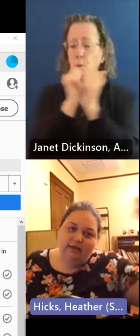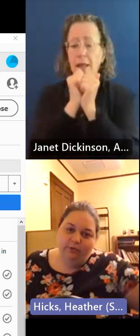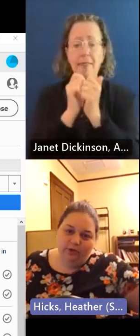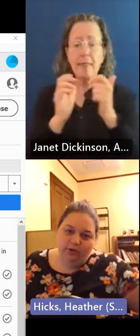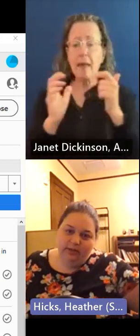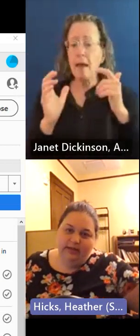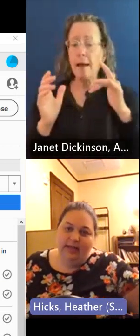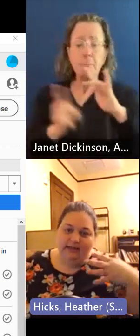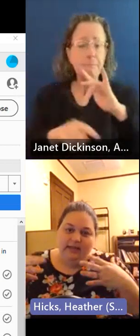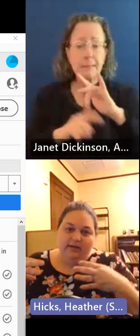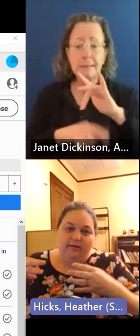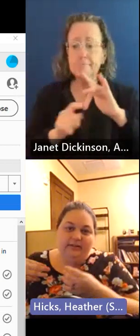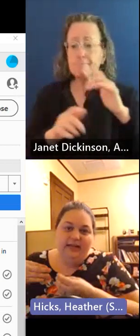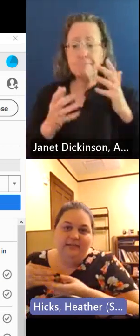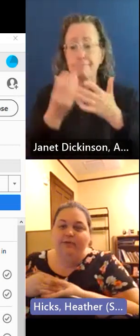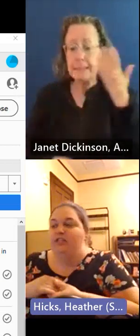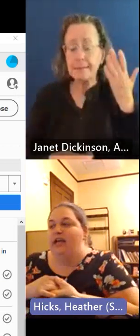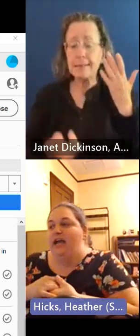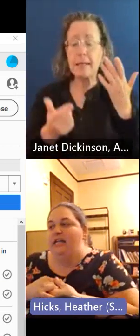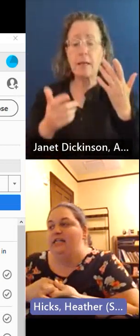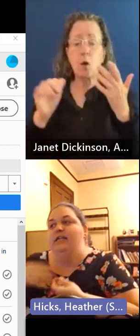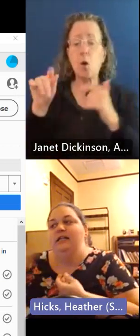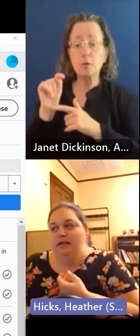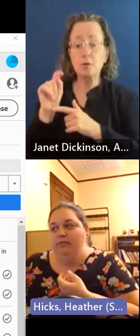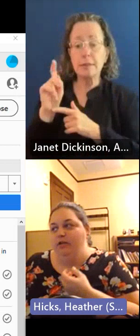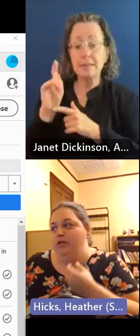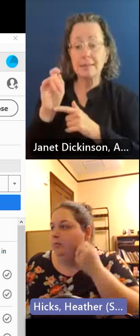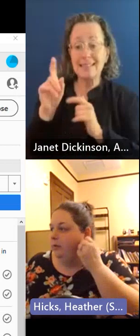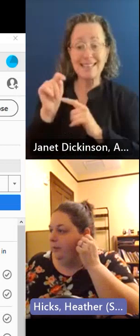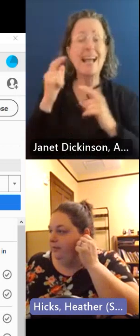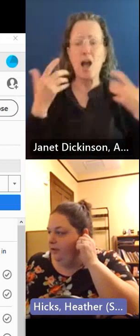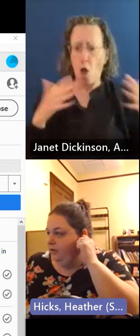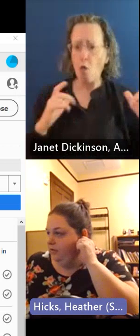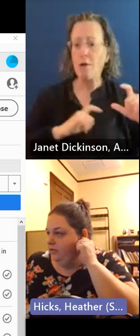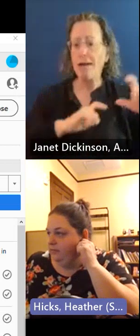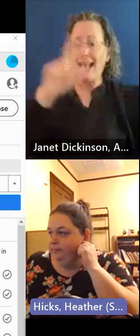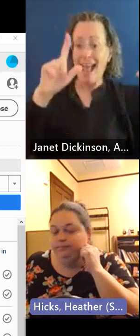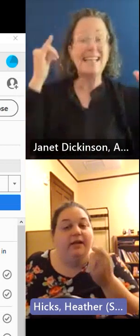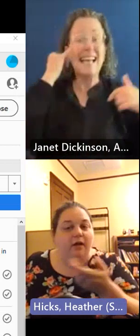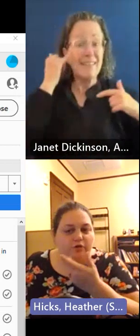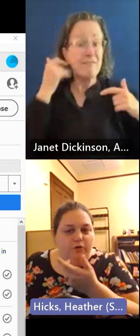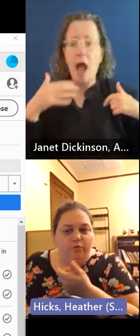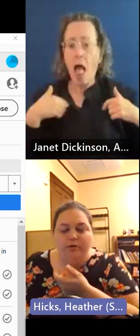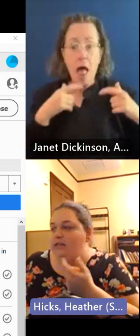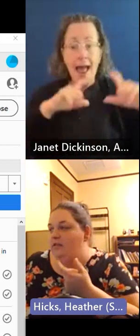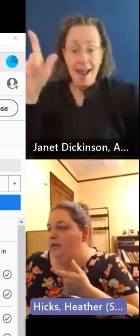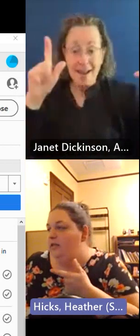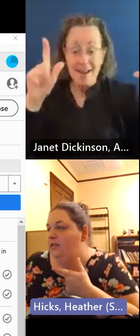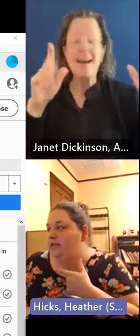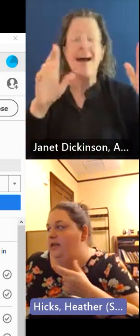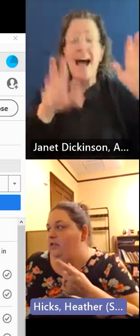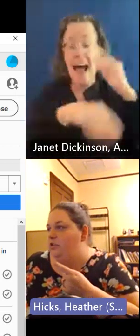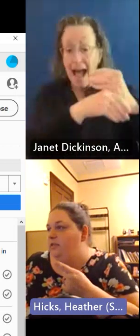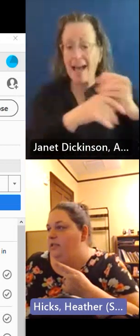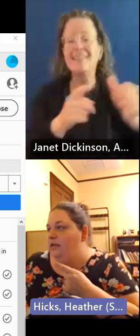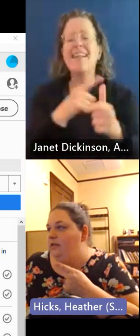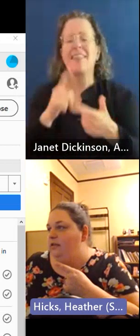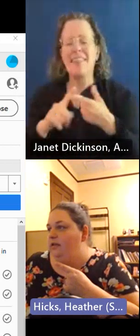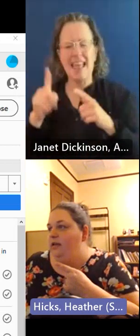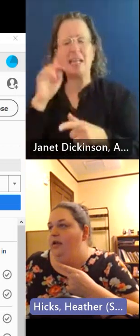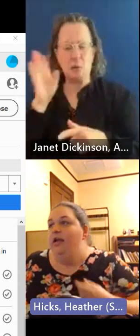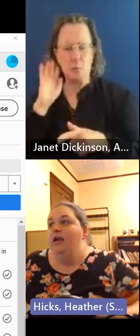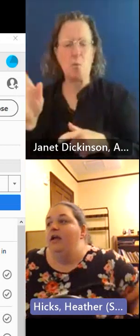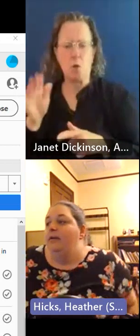gone in Word and added that alt text that we just added, it would pull up the figures. And I'll show you what it does when it does that in just 1